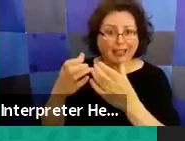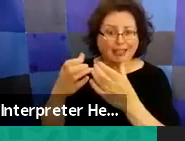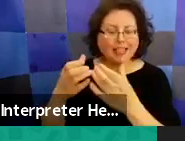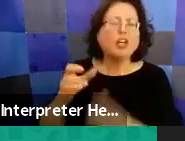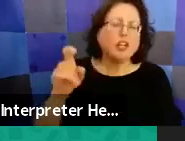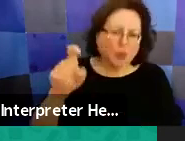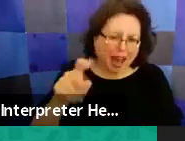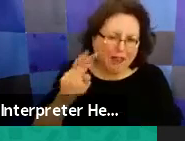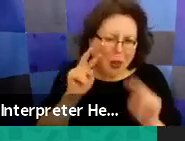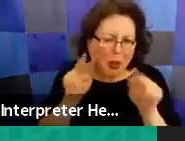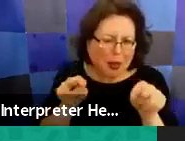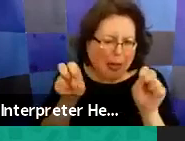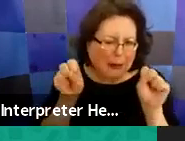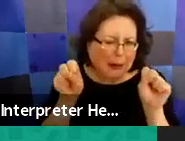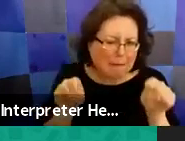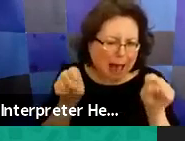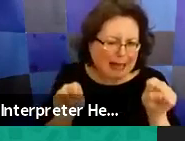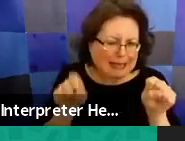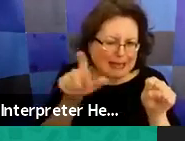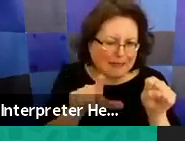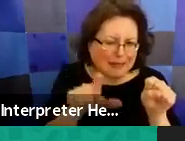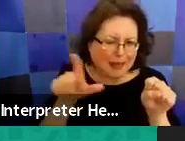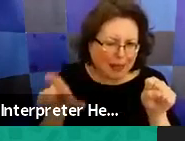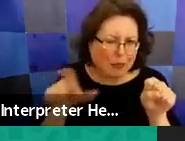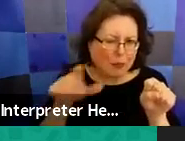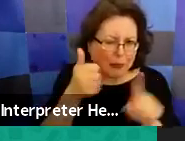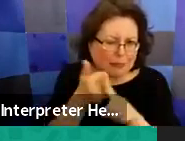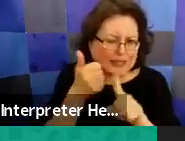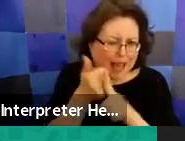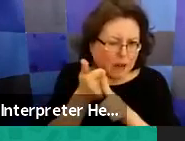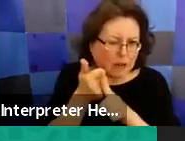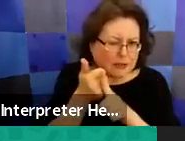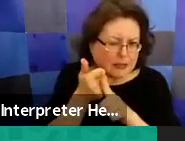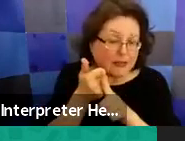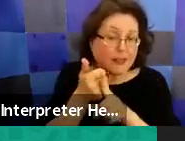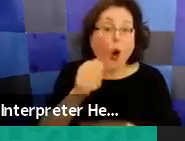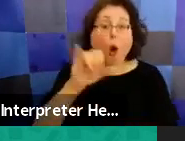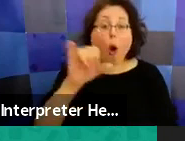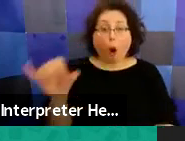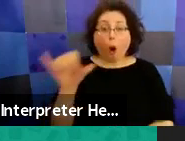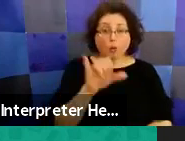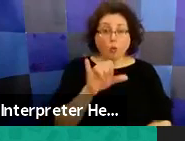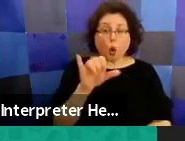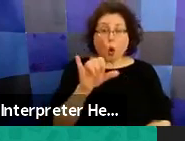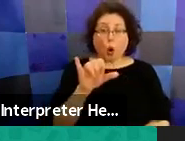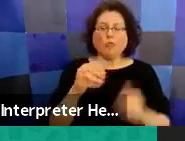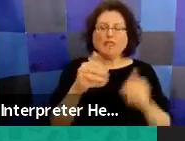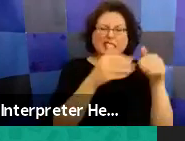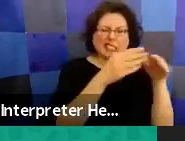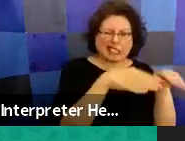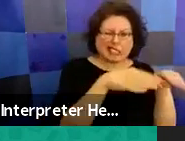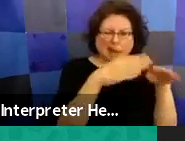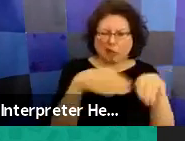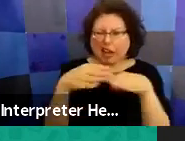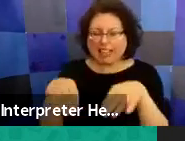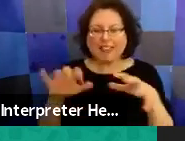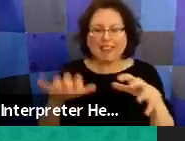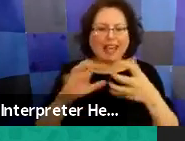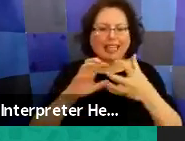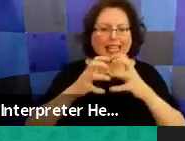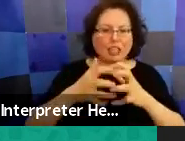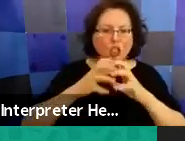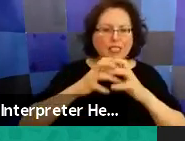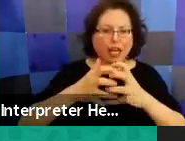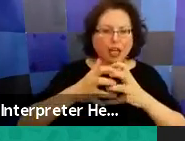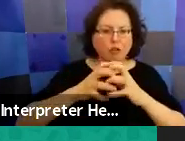the capacity of the landlord themselves. And also start to separate out the intersectional moments that